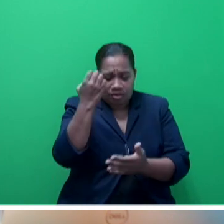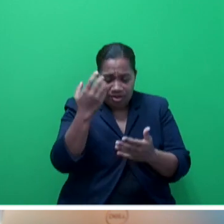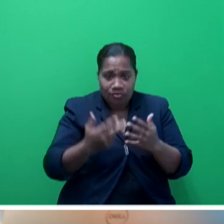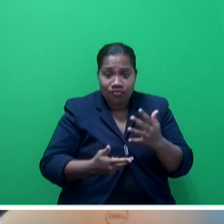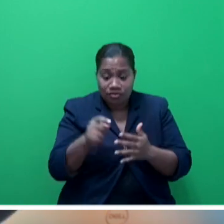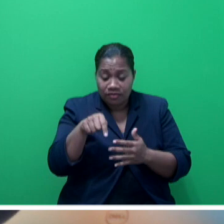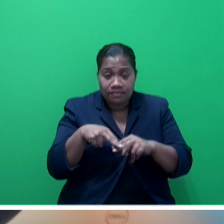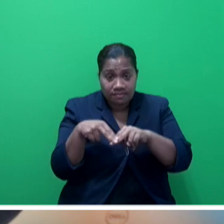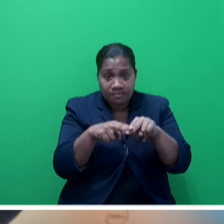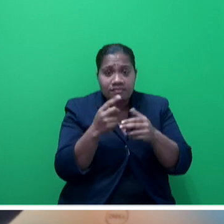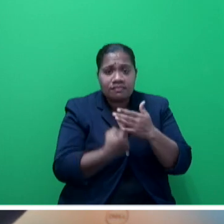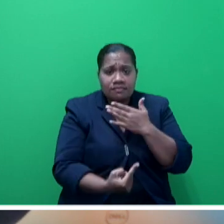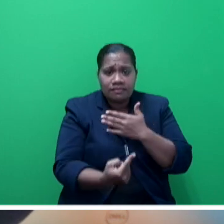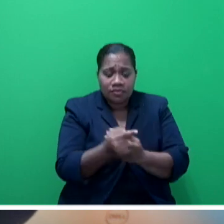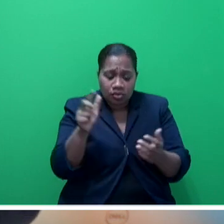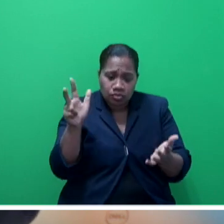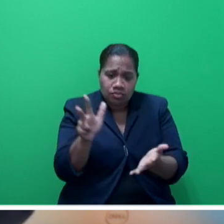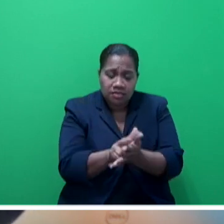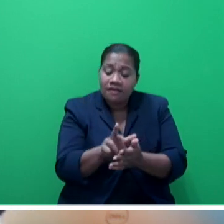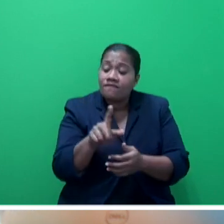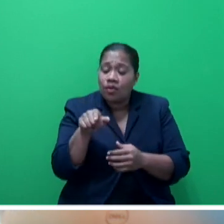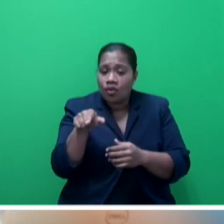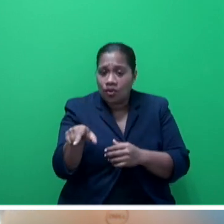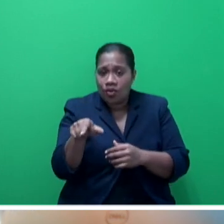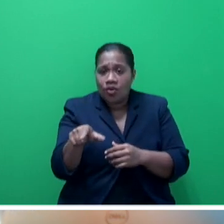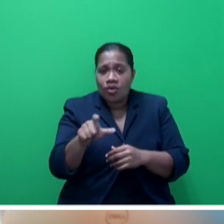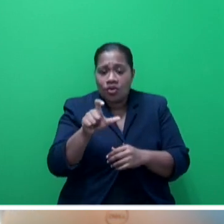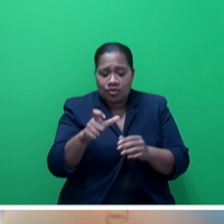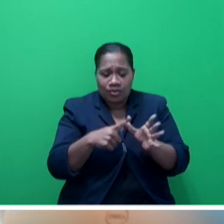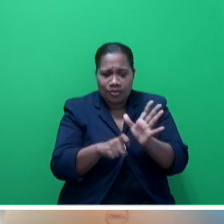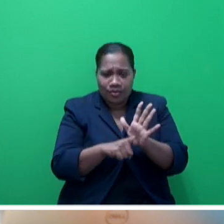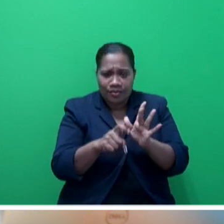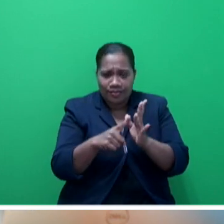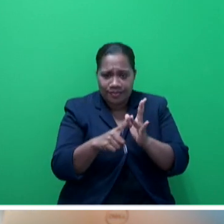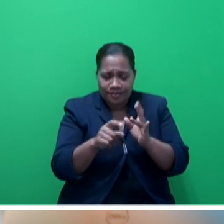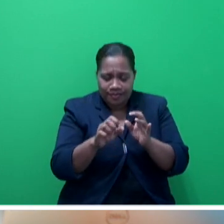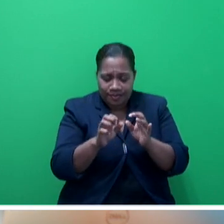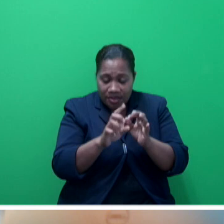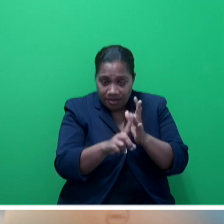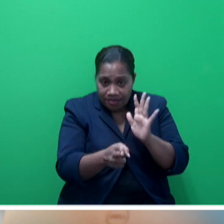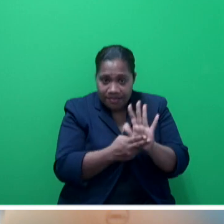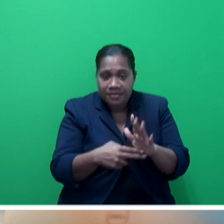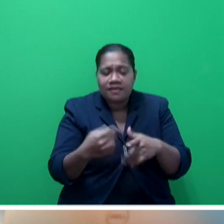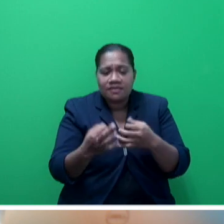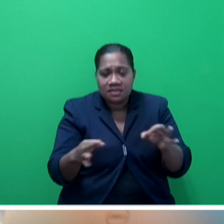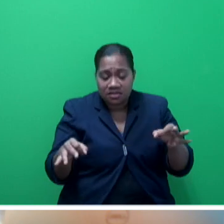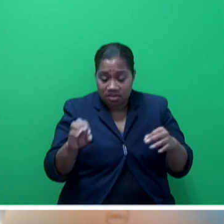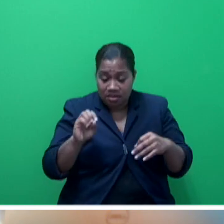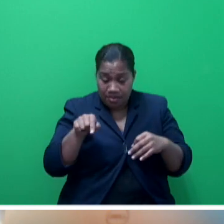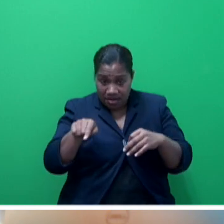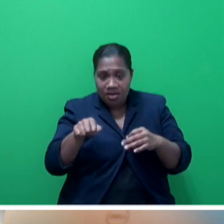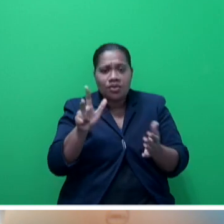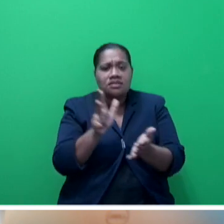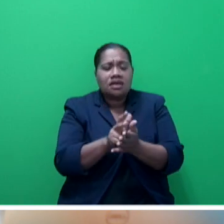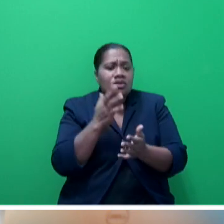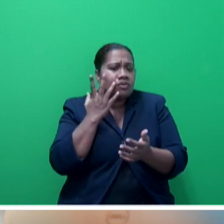with the Forest Carbon Partnership Facility. Mr. Speaker, sir, the ERPA was signed on Wednesday, 27 January 2021